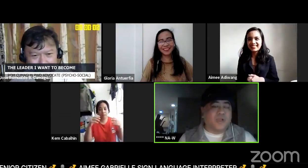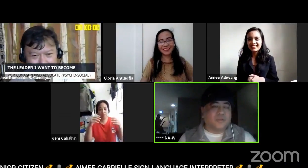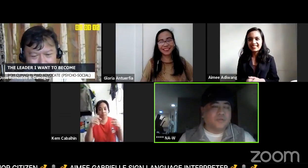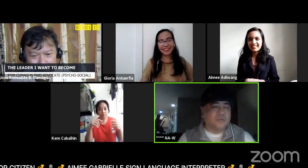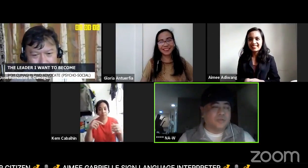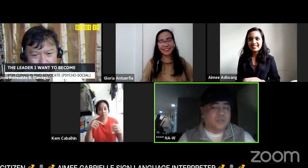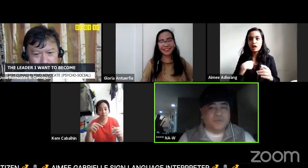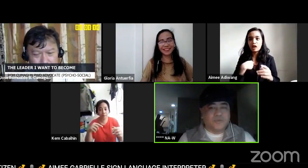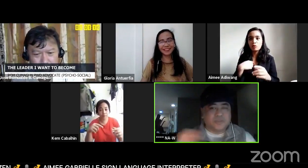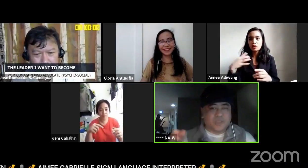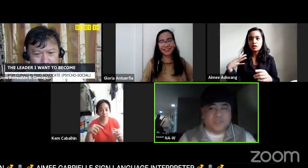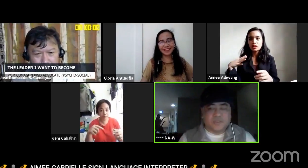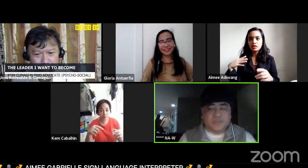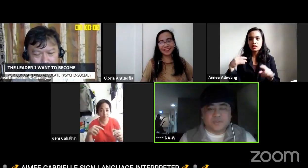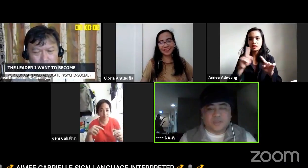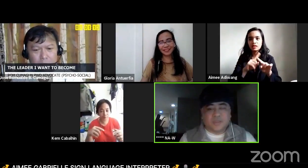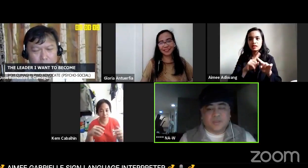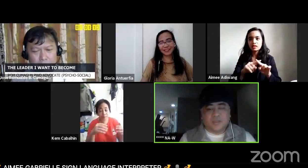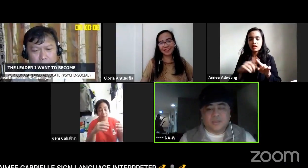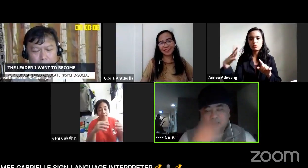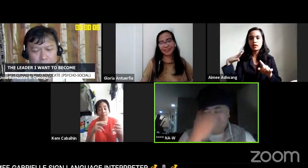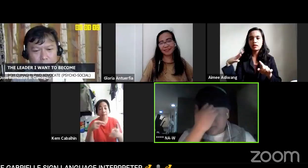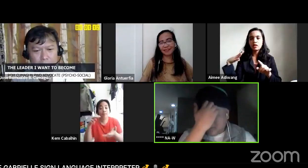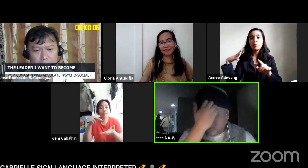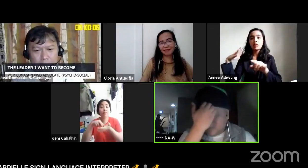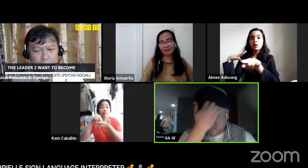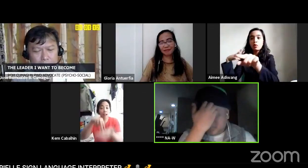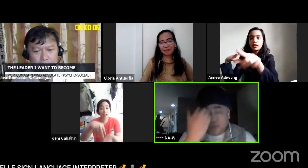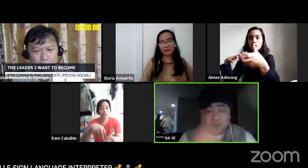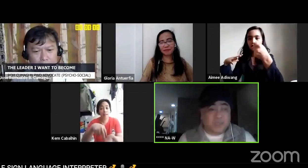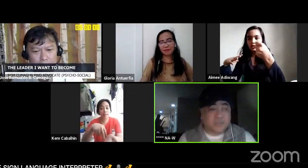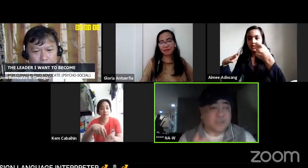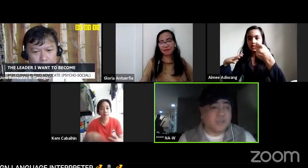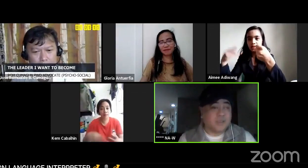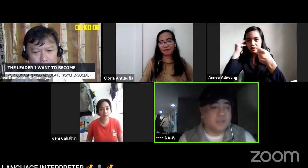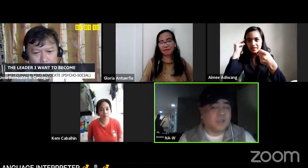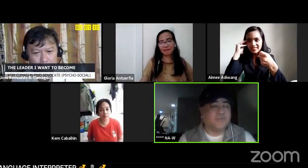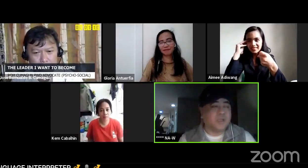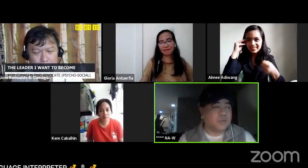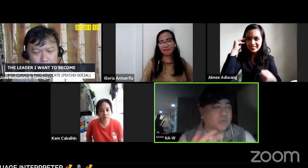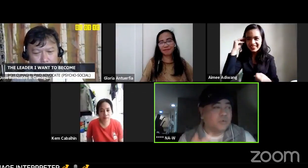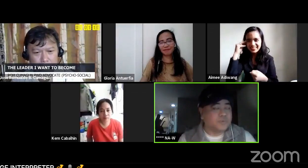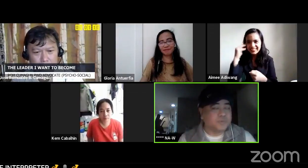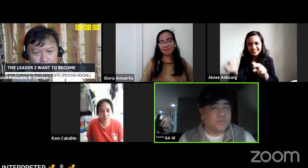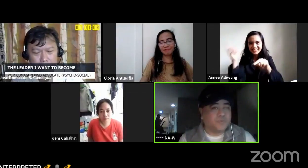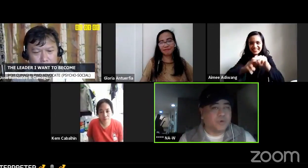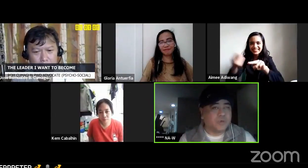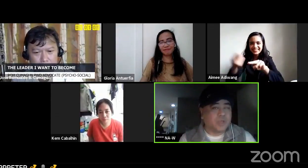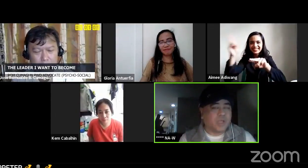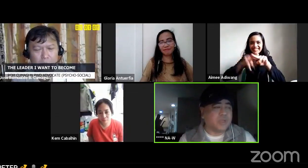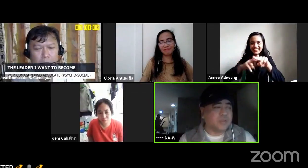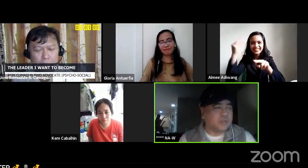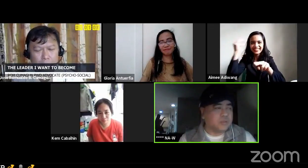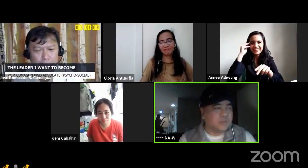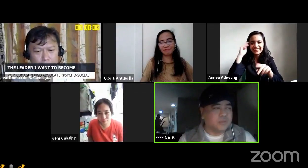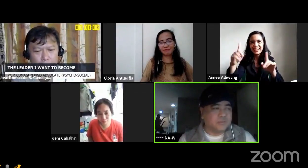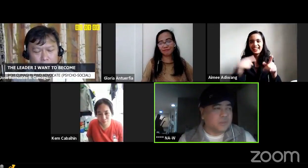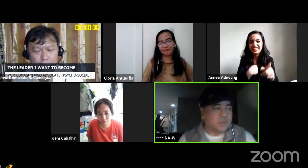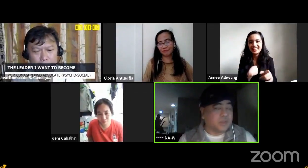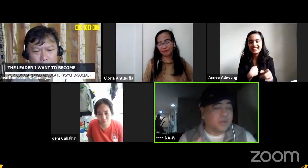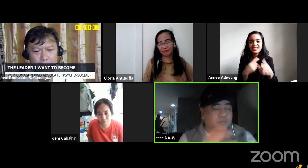know, I've gone through the different stages, yung pagiging makasarili. I've led groups before. I've